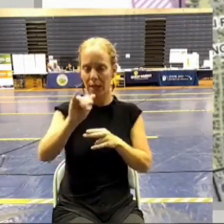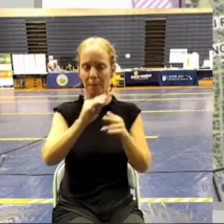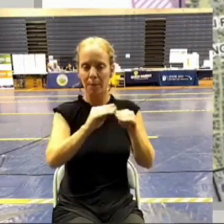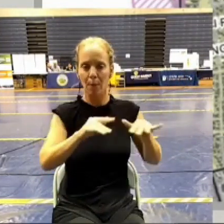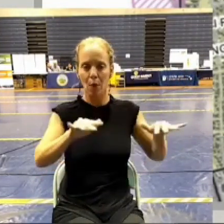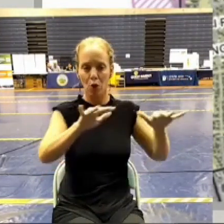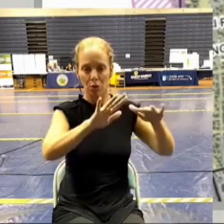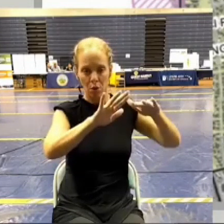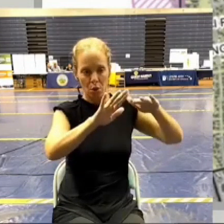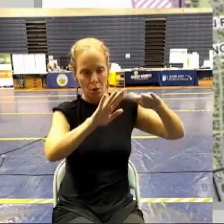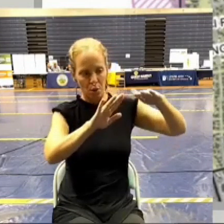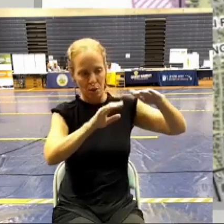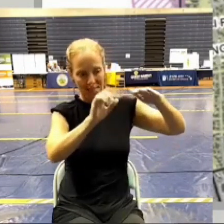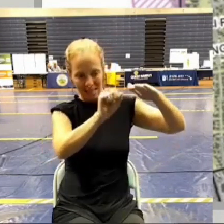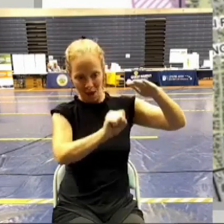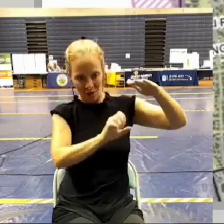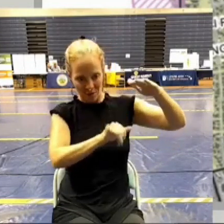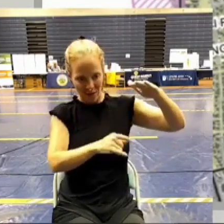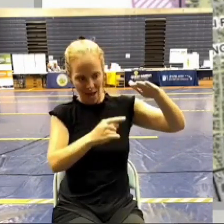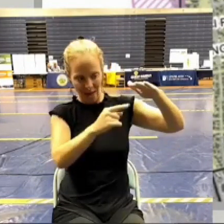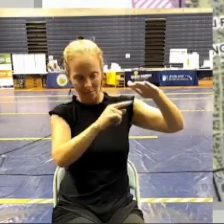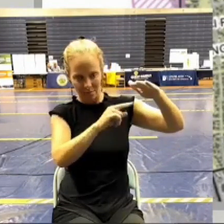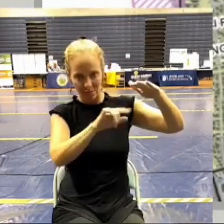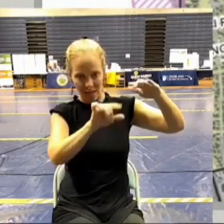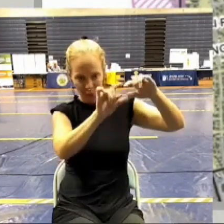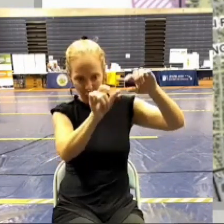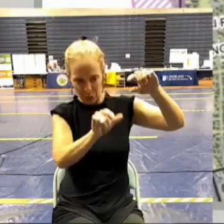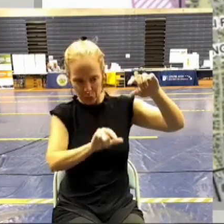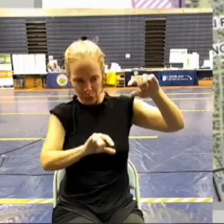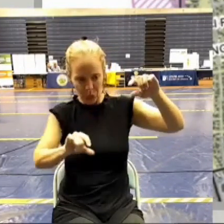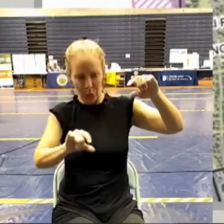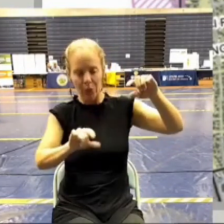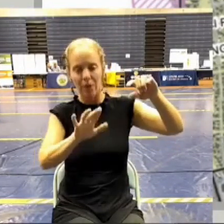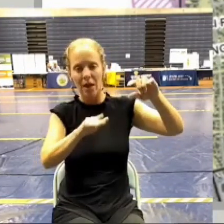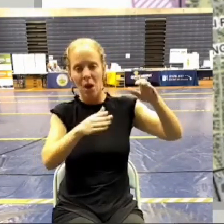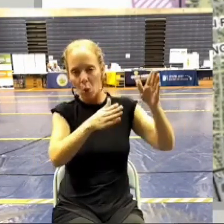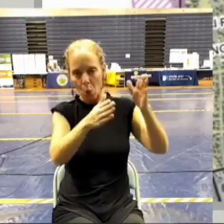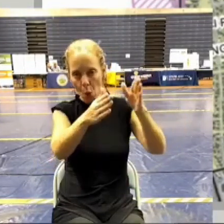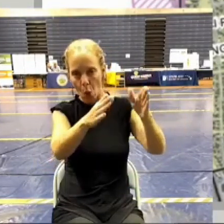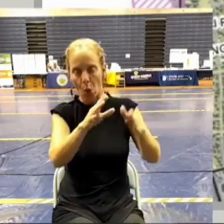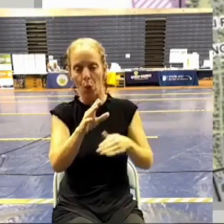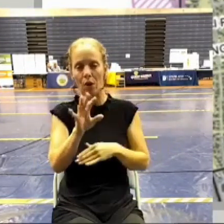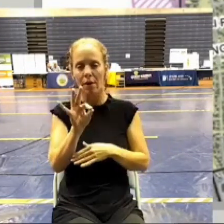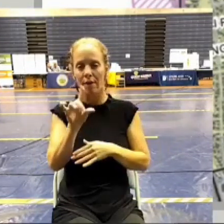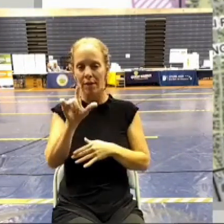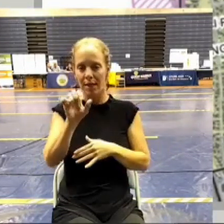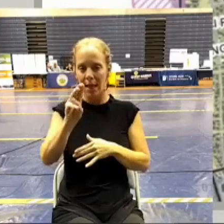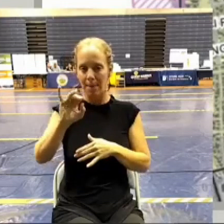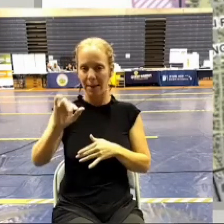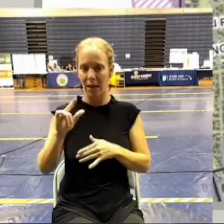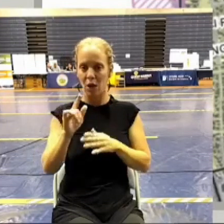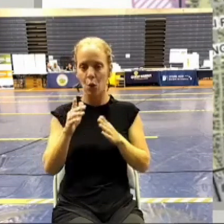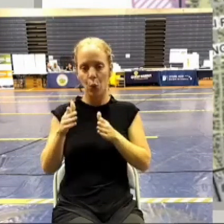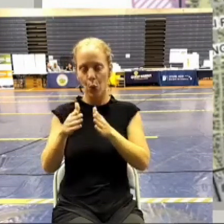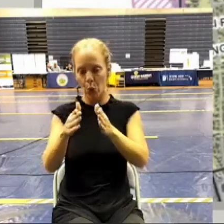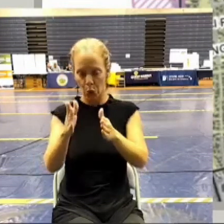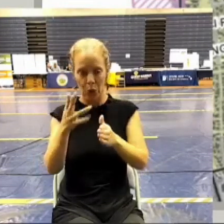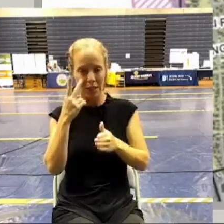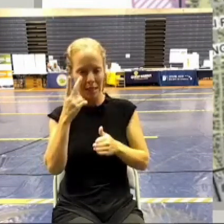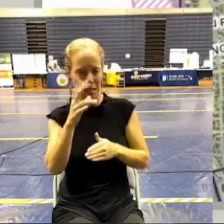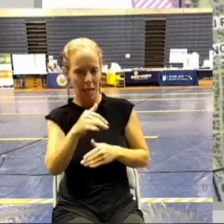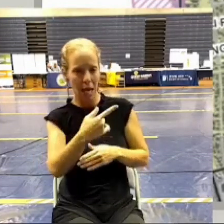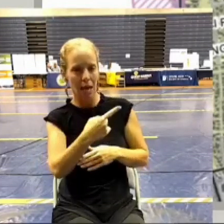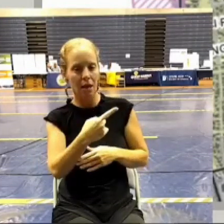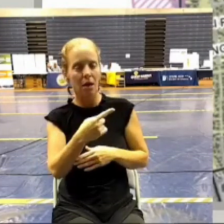actual Waikuli subdivision, Kanyao Road, Waikuli Road, Flemmy Road is flagged out there. That red line you see is what we call